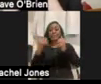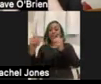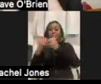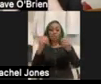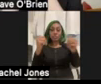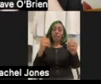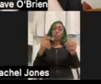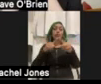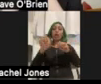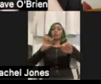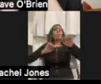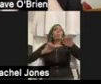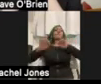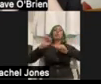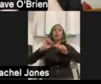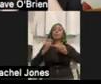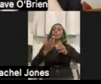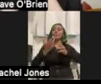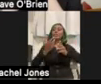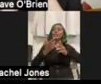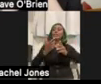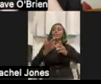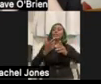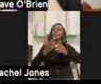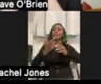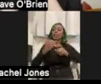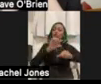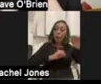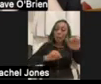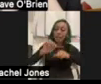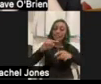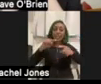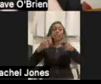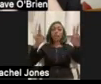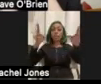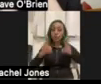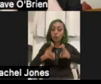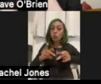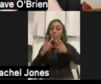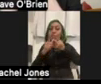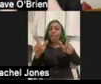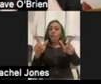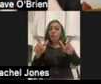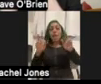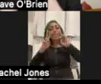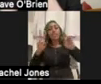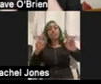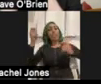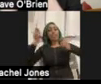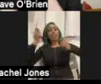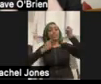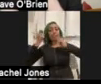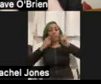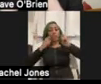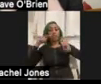avoid domesticating and reducing the language and kind of visual modes of expression of the zine into the language